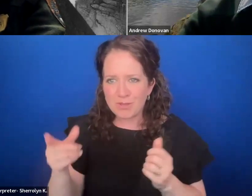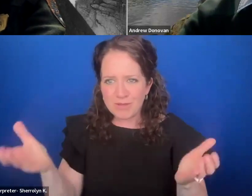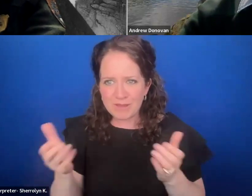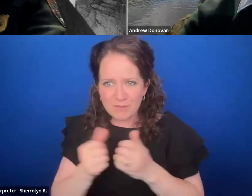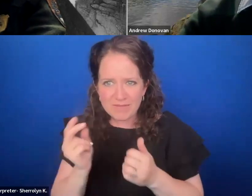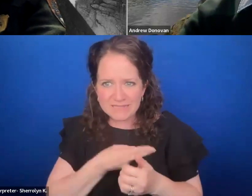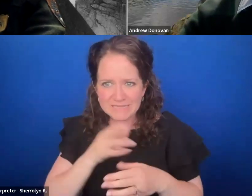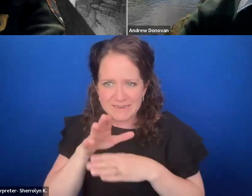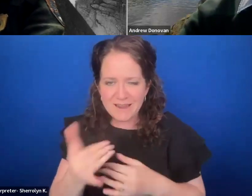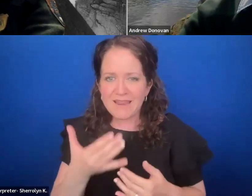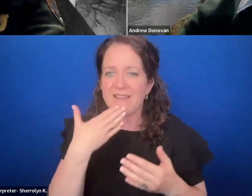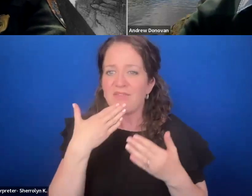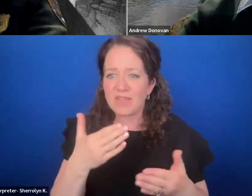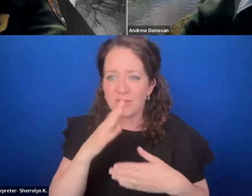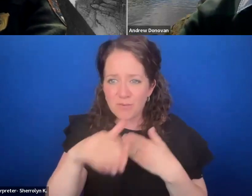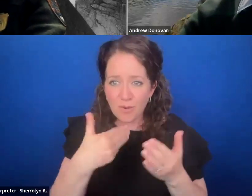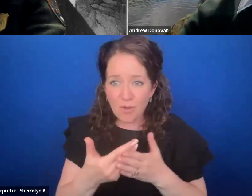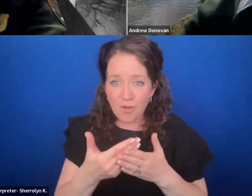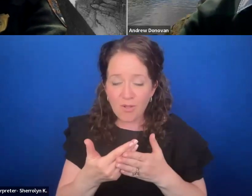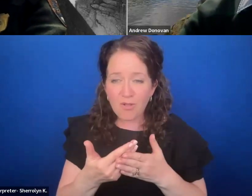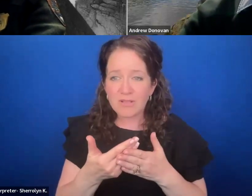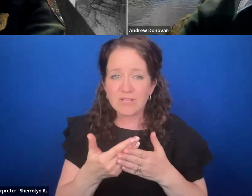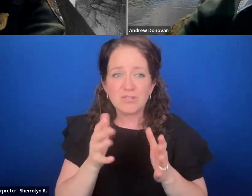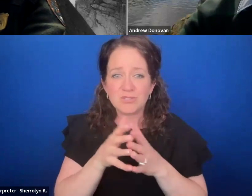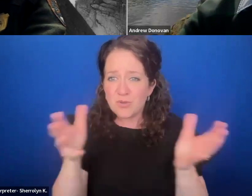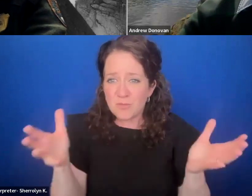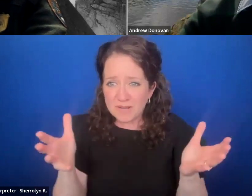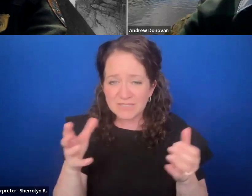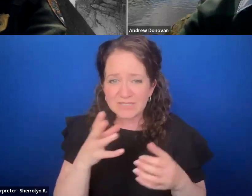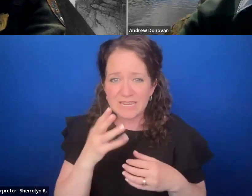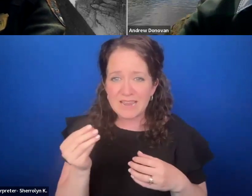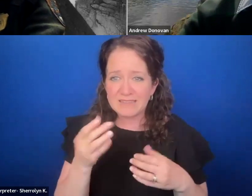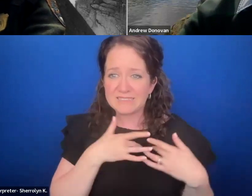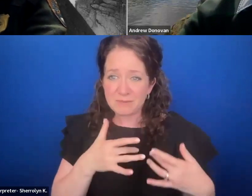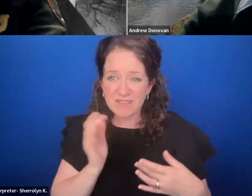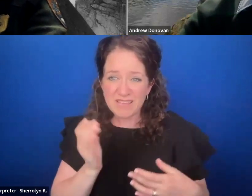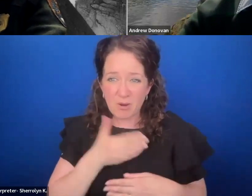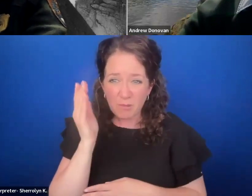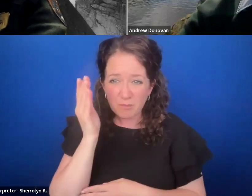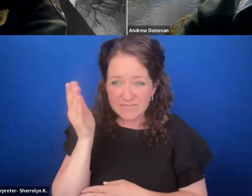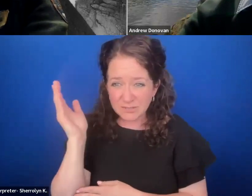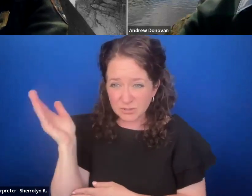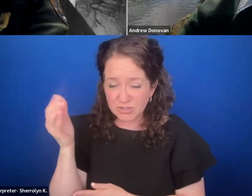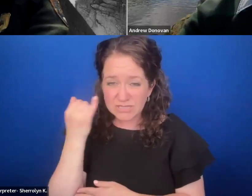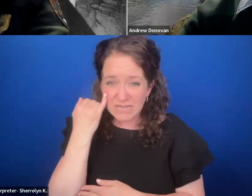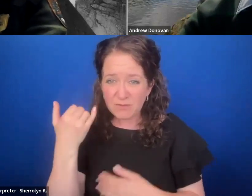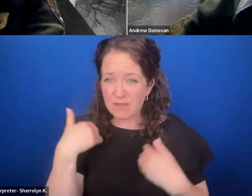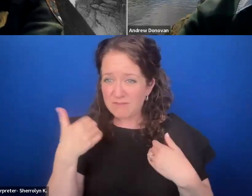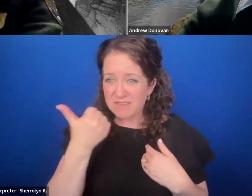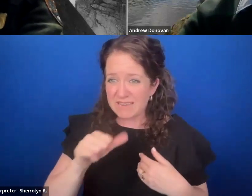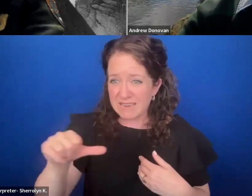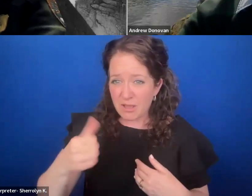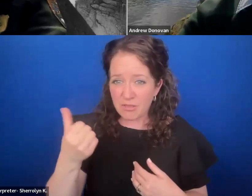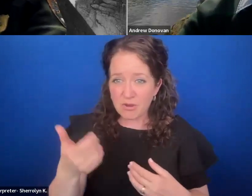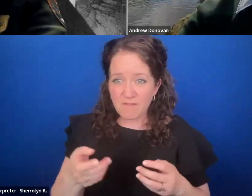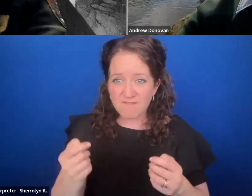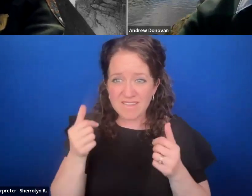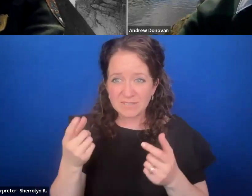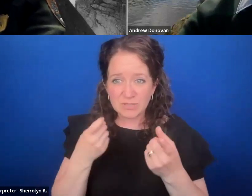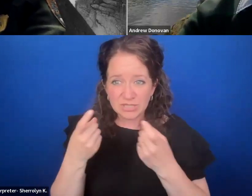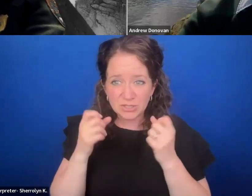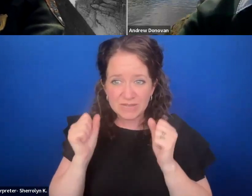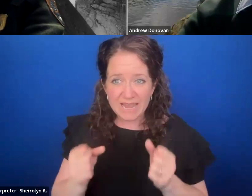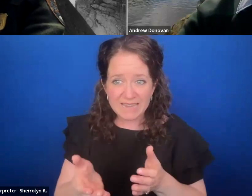So thank you all so much. And usually our presenters, if you have any other quick questions, you can feel free to